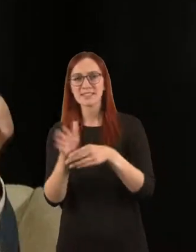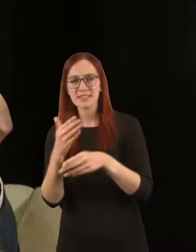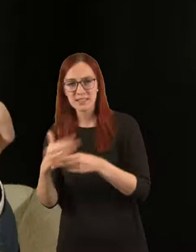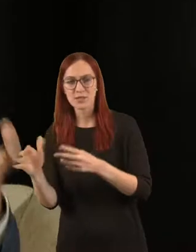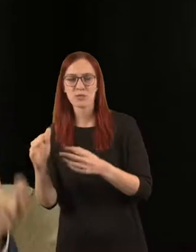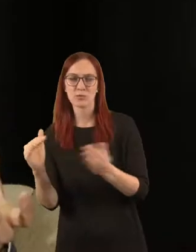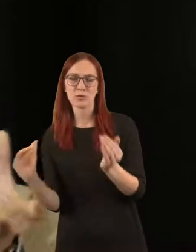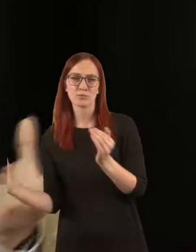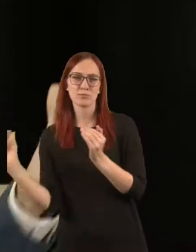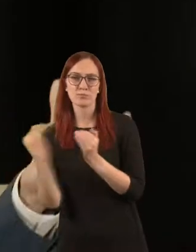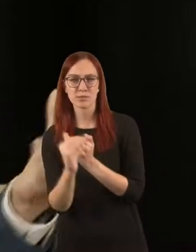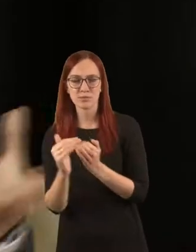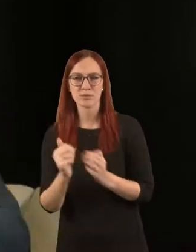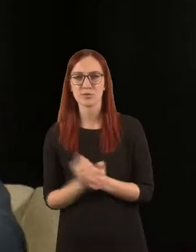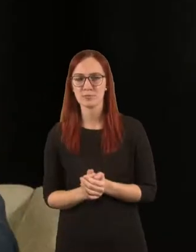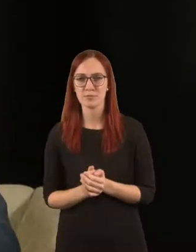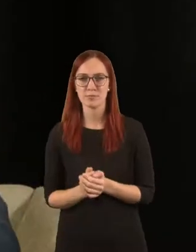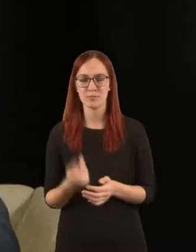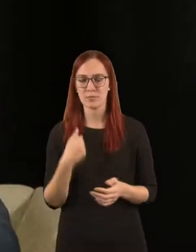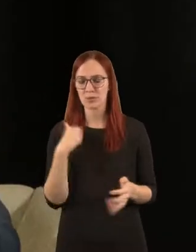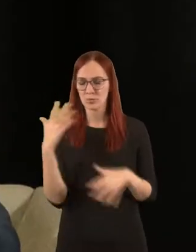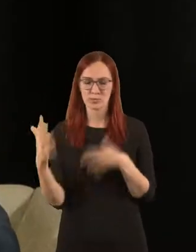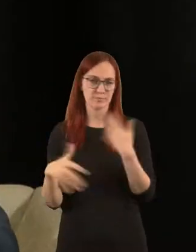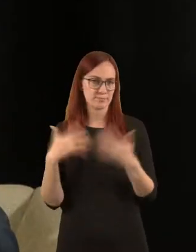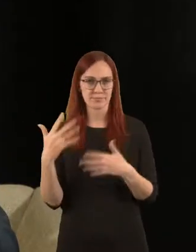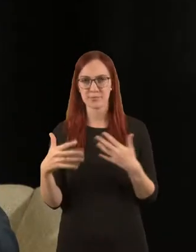planning. All towns have